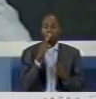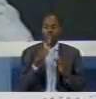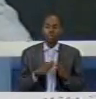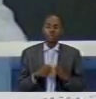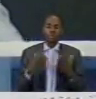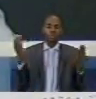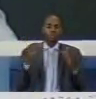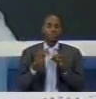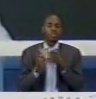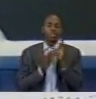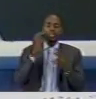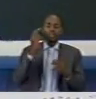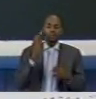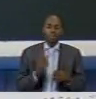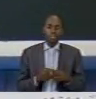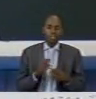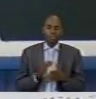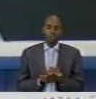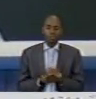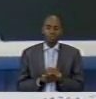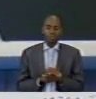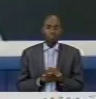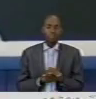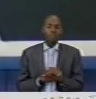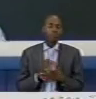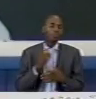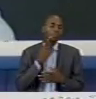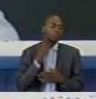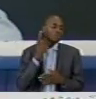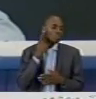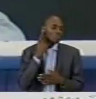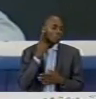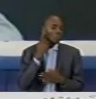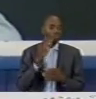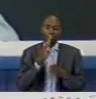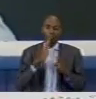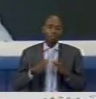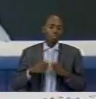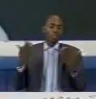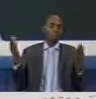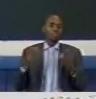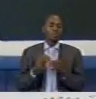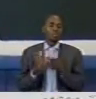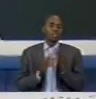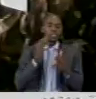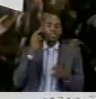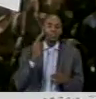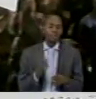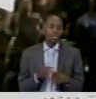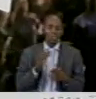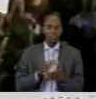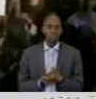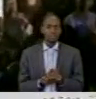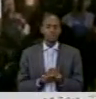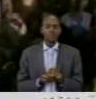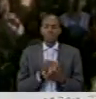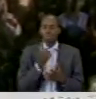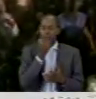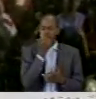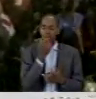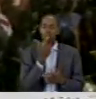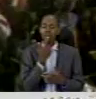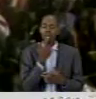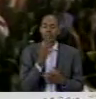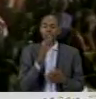in Jesus' name. Deaf ears be opened in Jesus' name. Dumb tongues